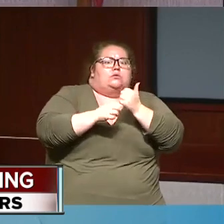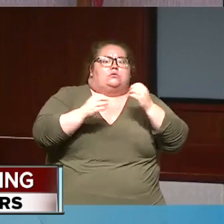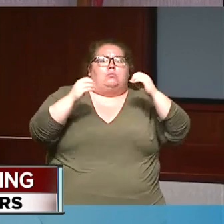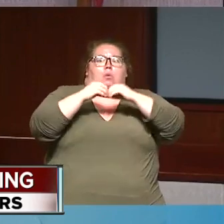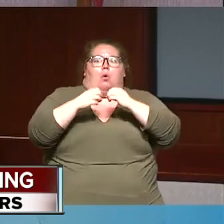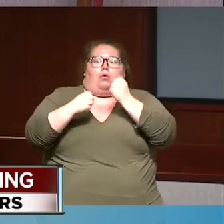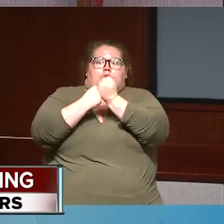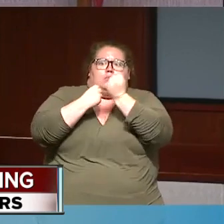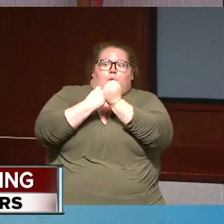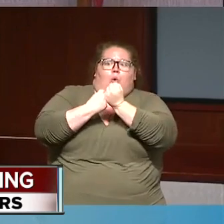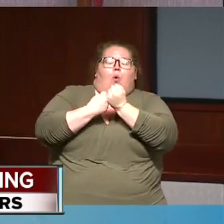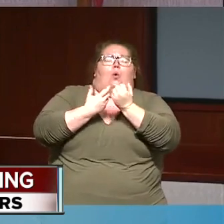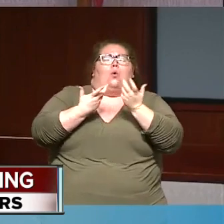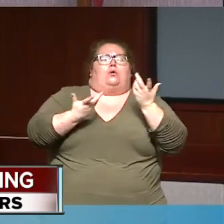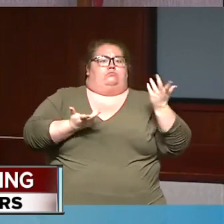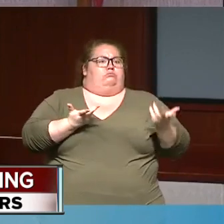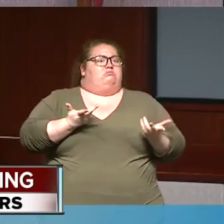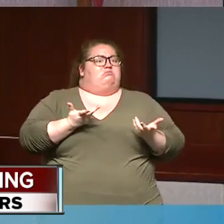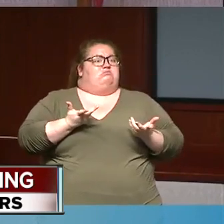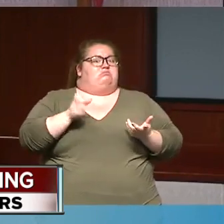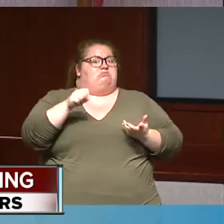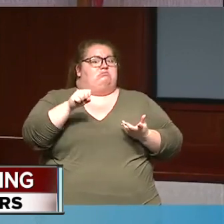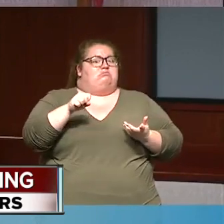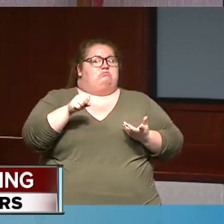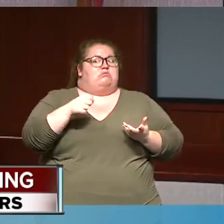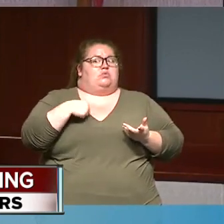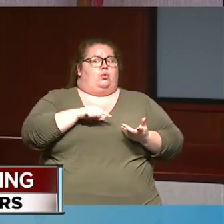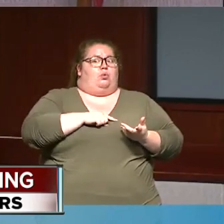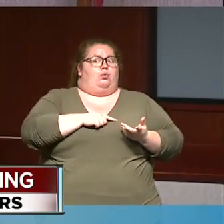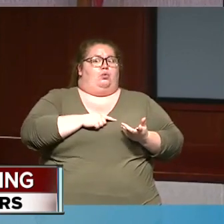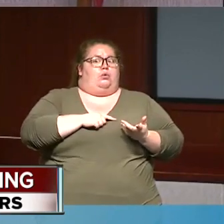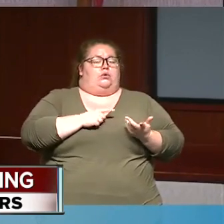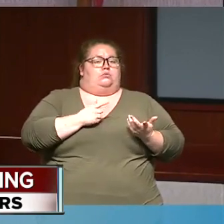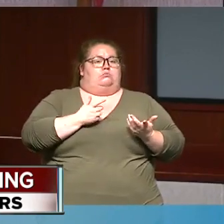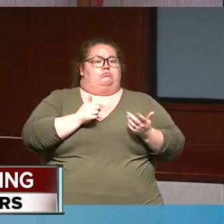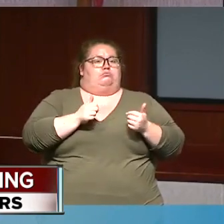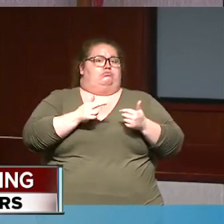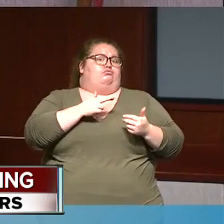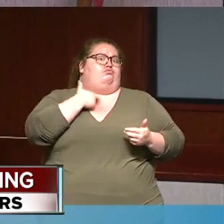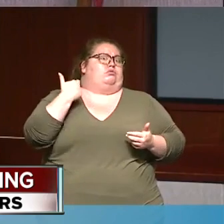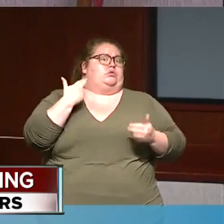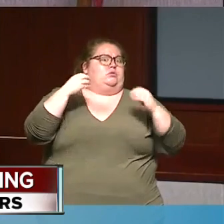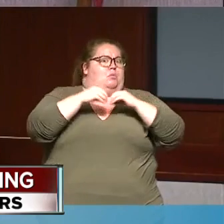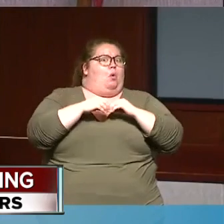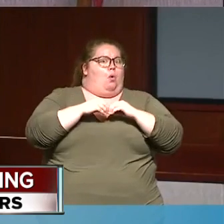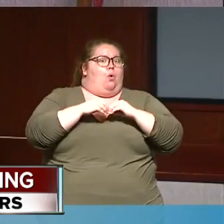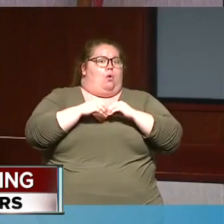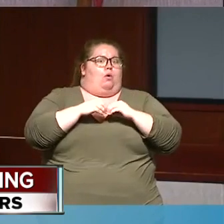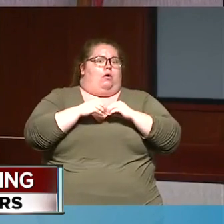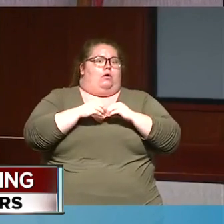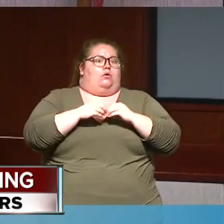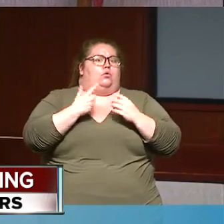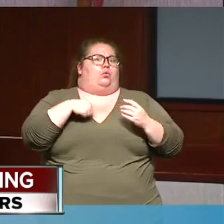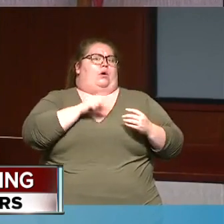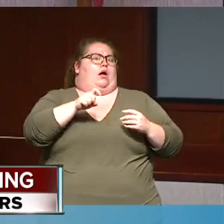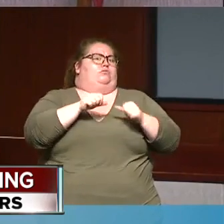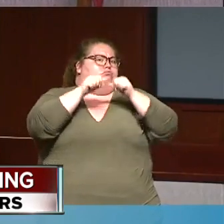that remains a threat for us when all of these different activities are occurring, but it's something we have to continue to monitor.